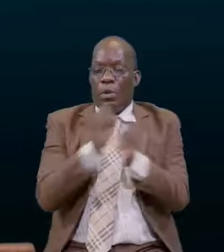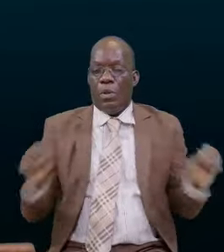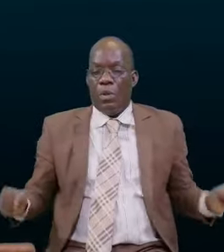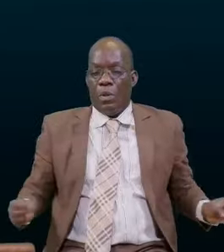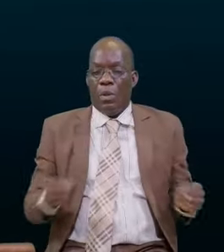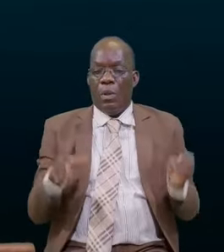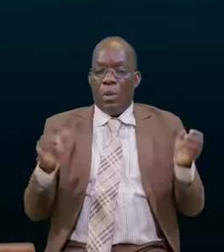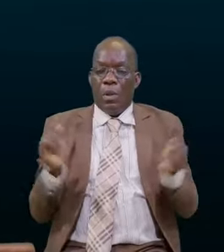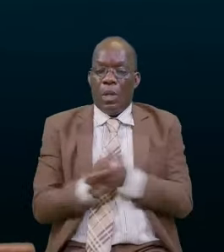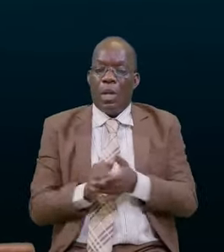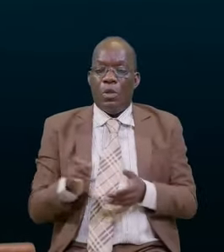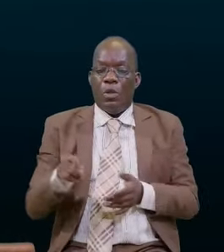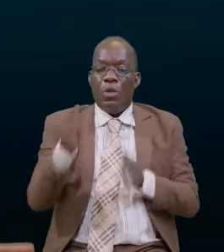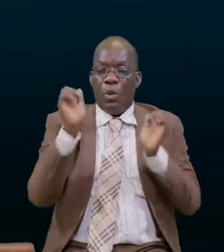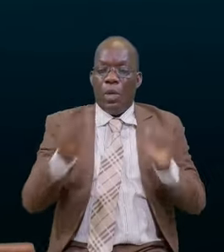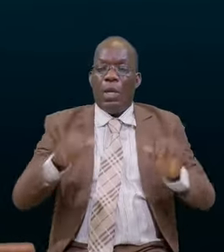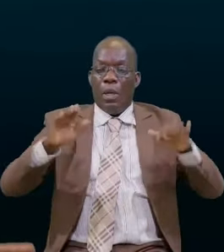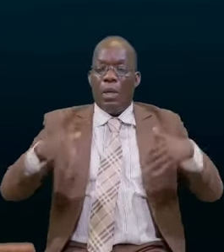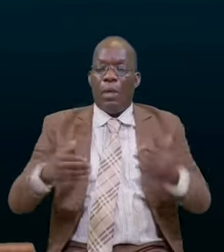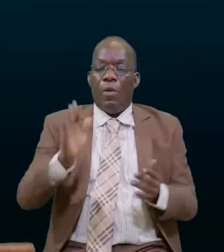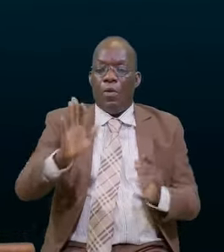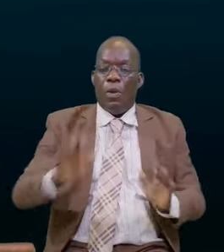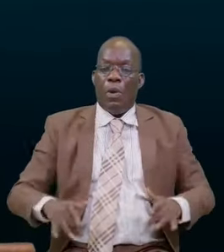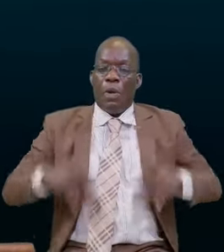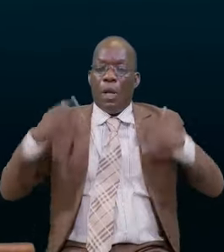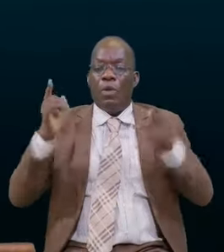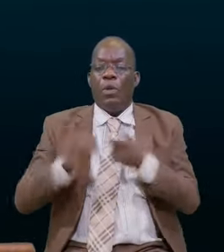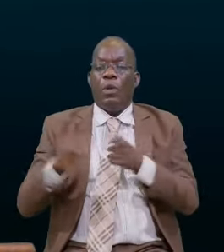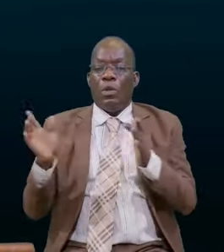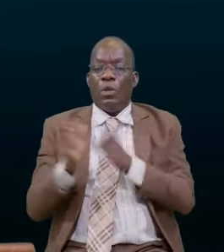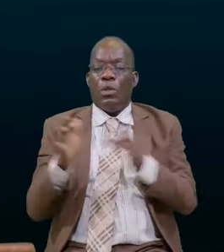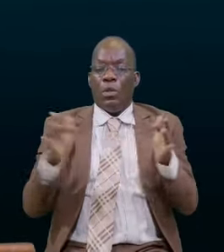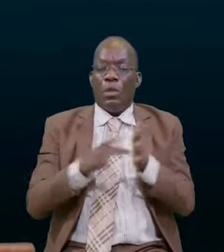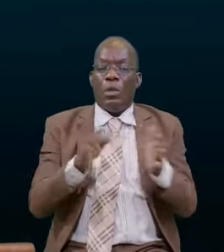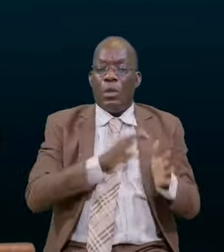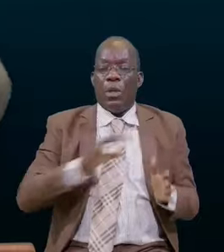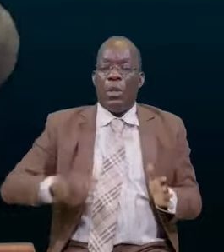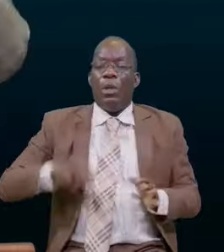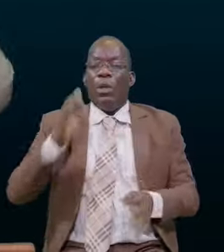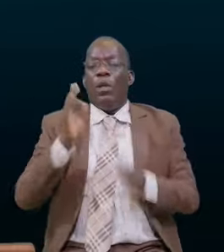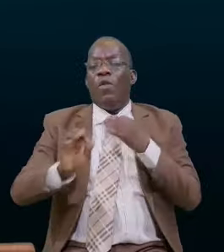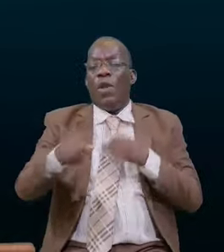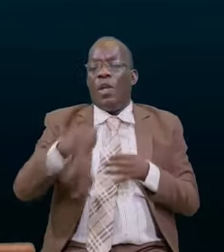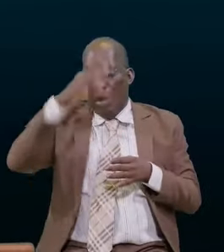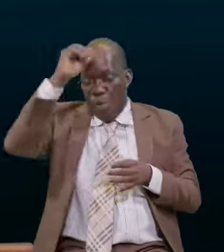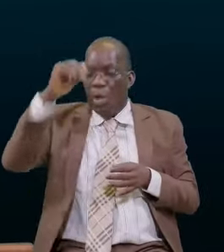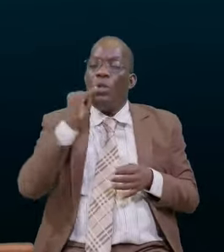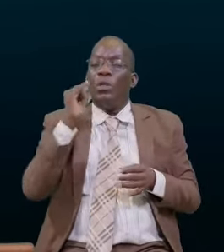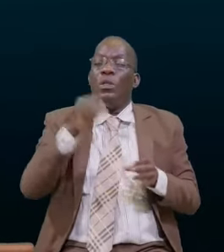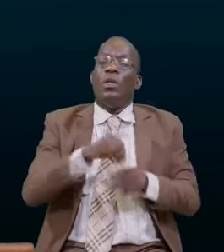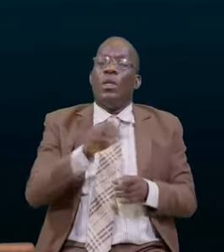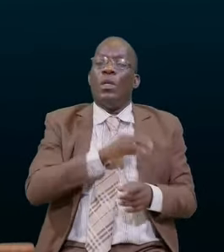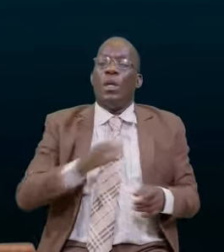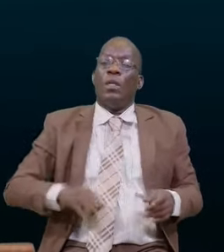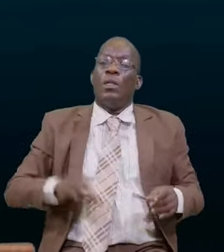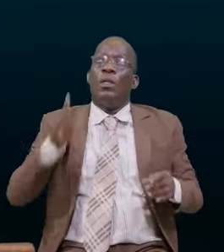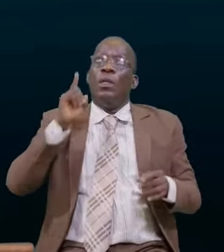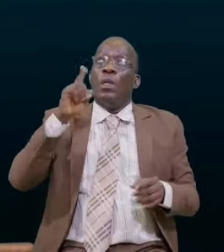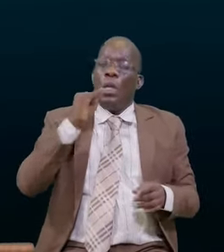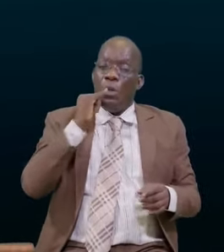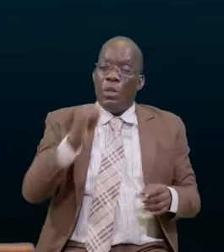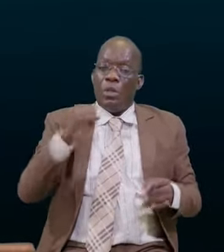give your life to Jesus Christ because if any man is in Christ he becomes a new creature all things will pass away all